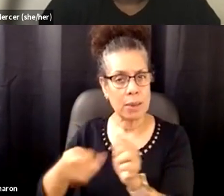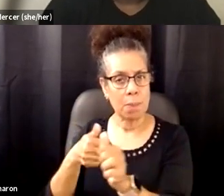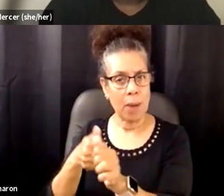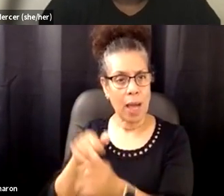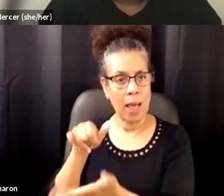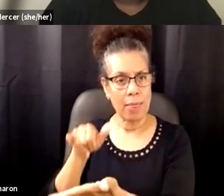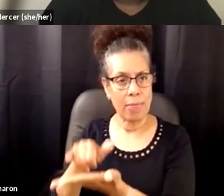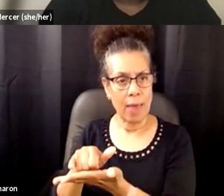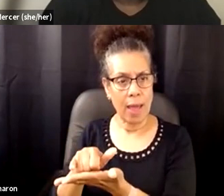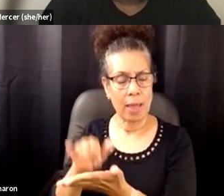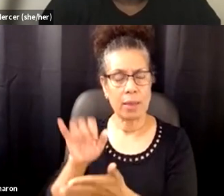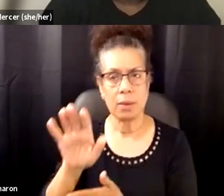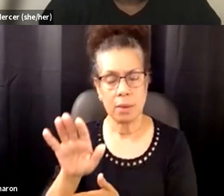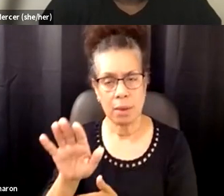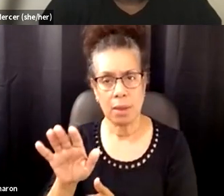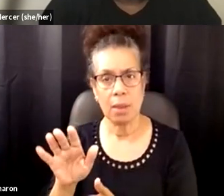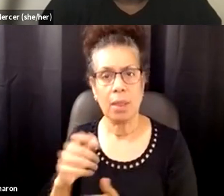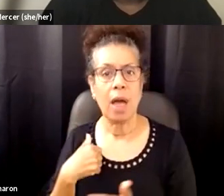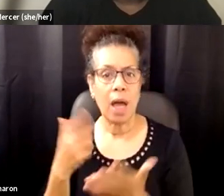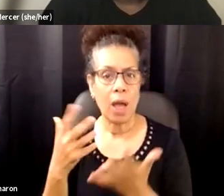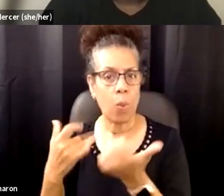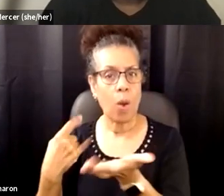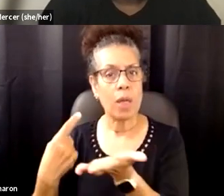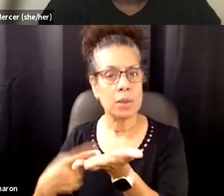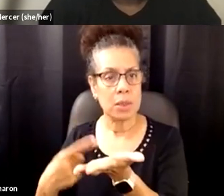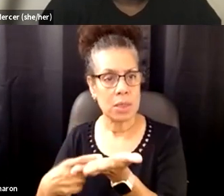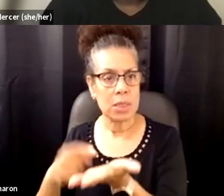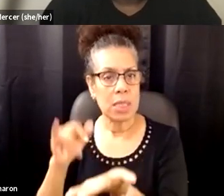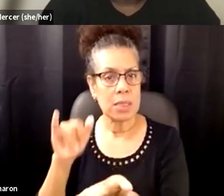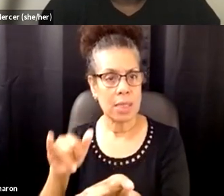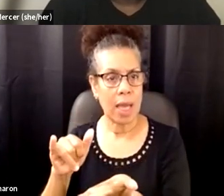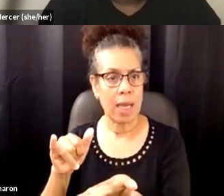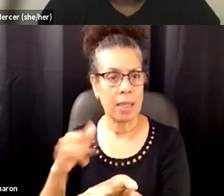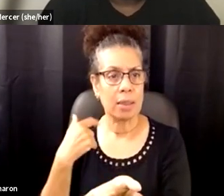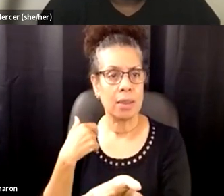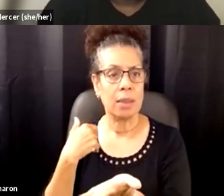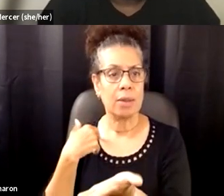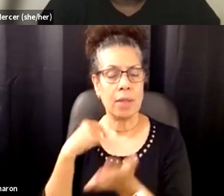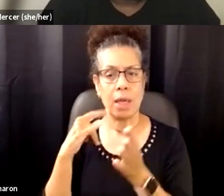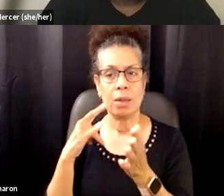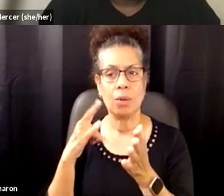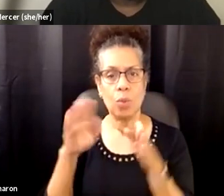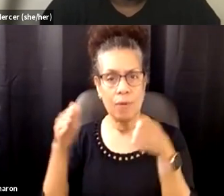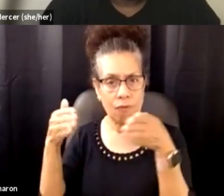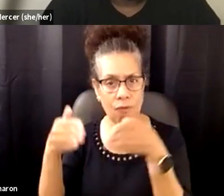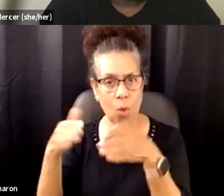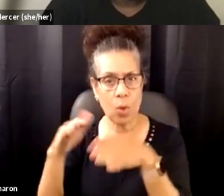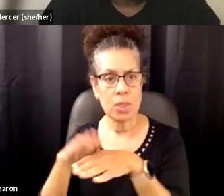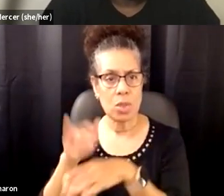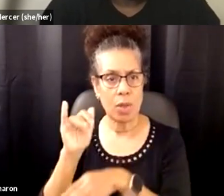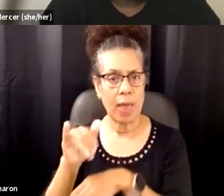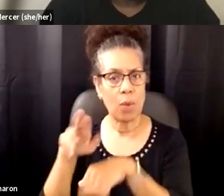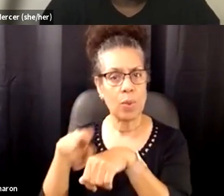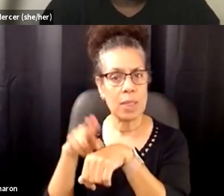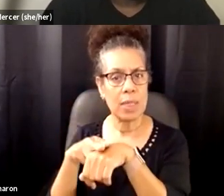we put that um you know uh for discussion uh that we adopt either we can you know focus narrowly on that um